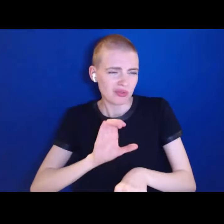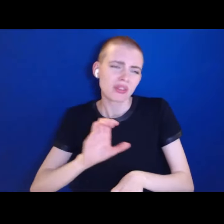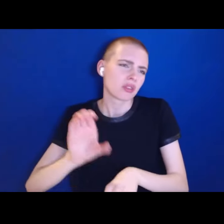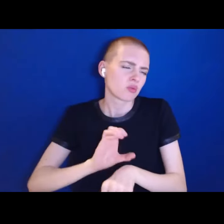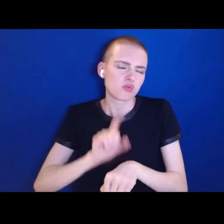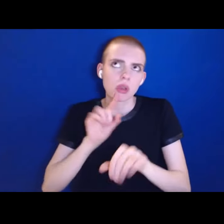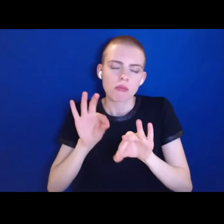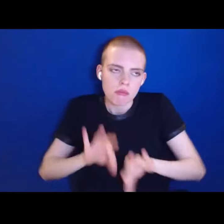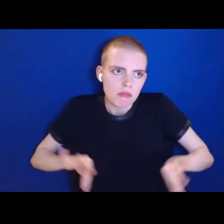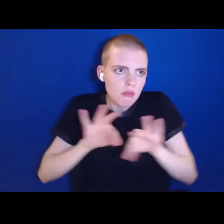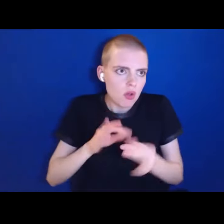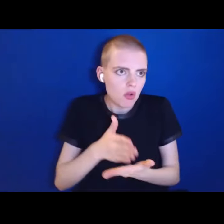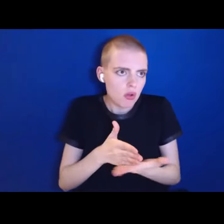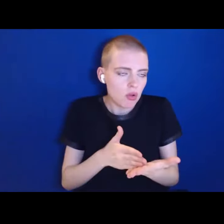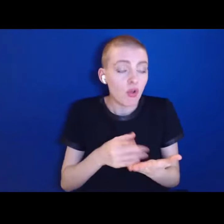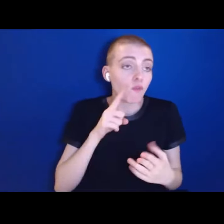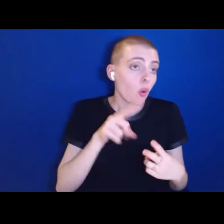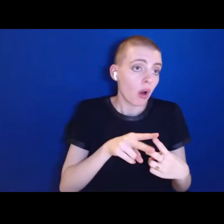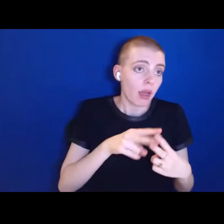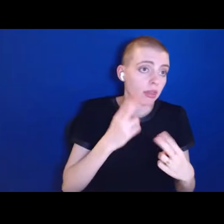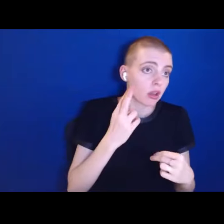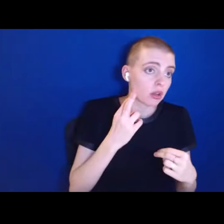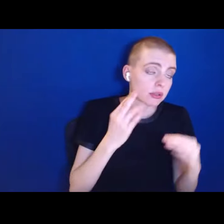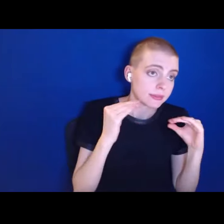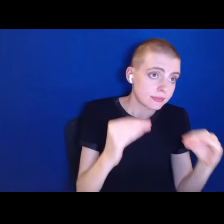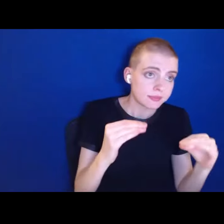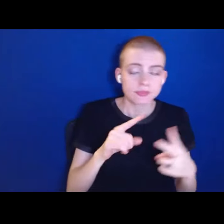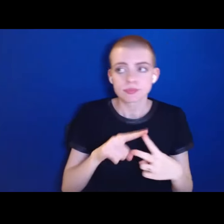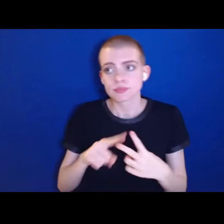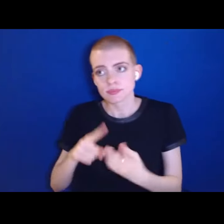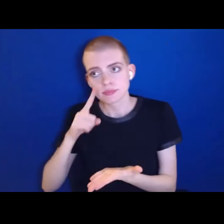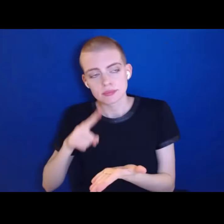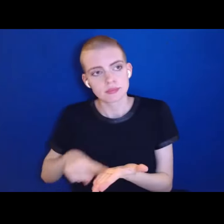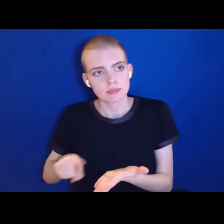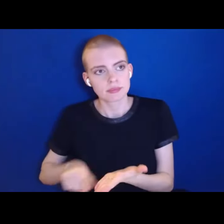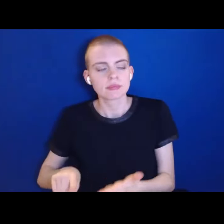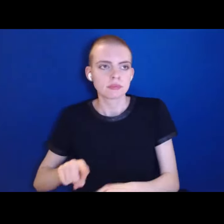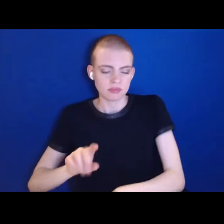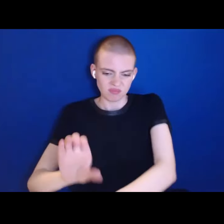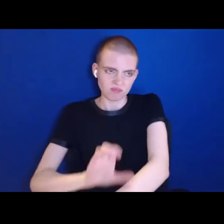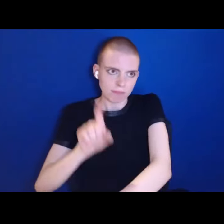anyone starting either teaching or research. You need a computer with a